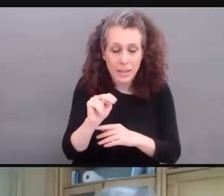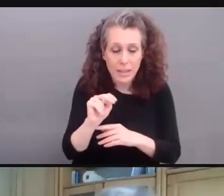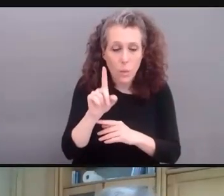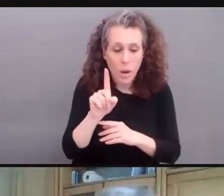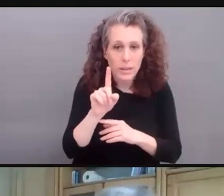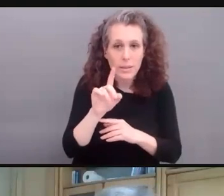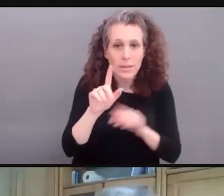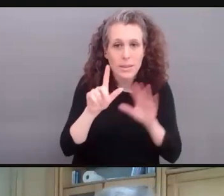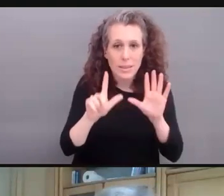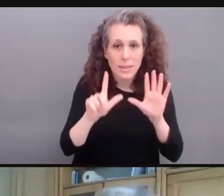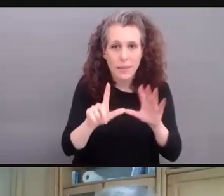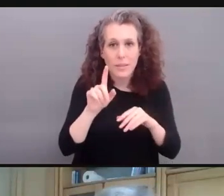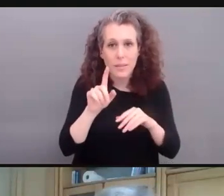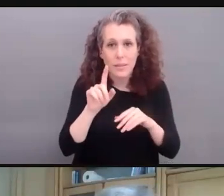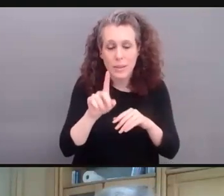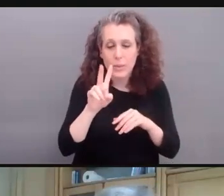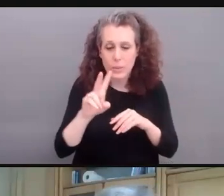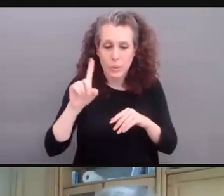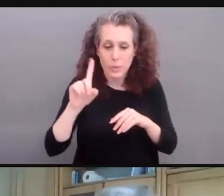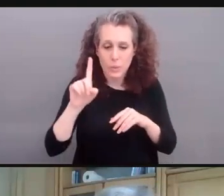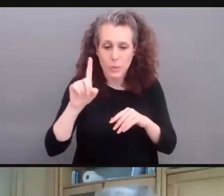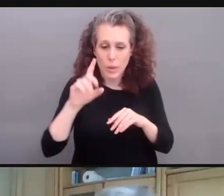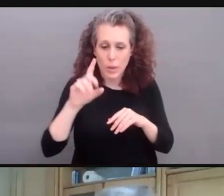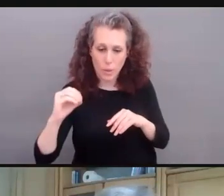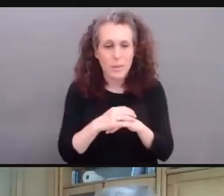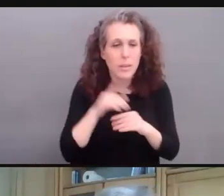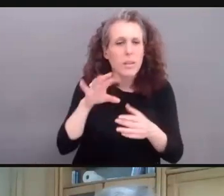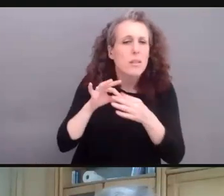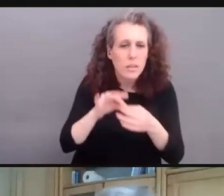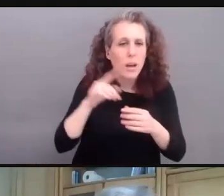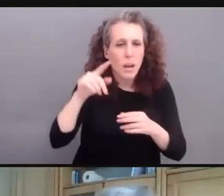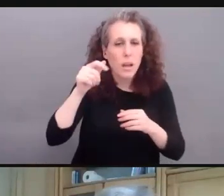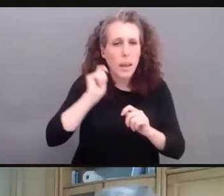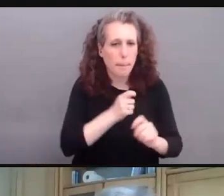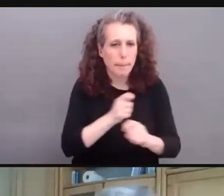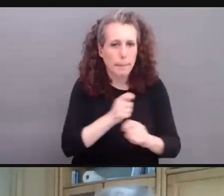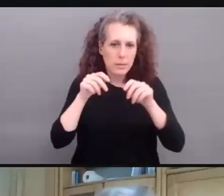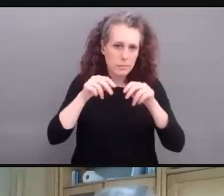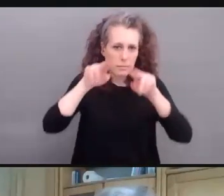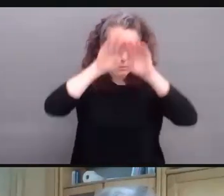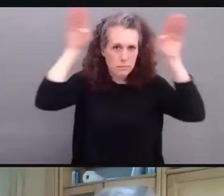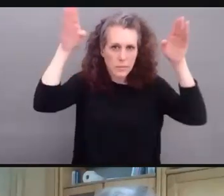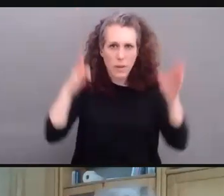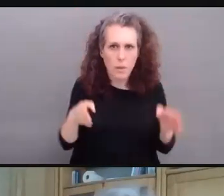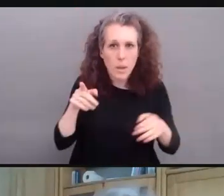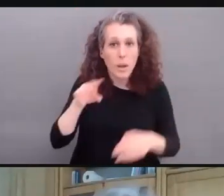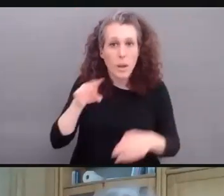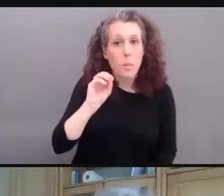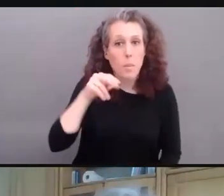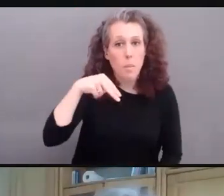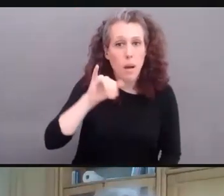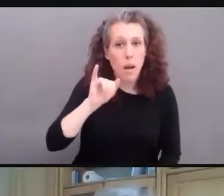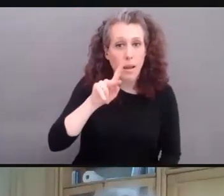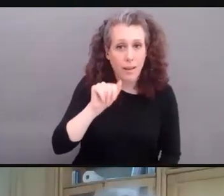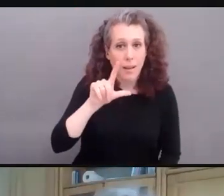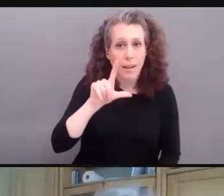17210, which is the first European standard on accessibility of the built environment. And Monica Kleinovic and Soren Ginerup are going to be the